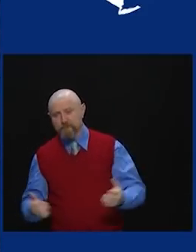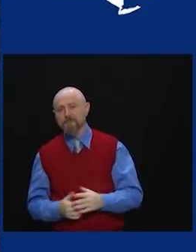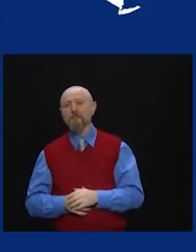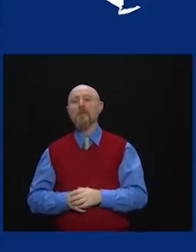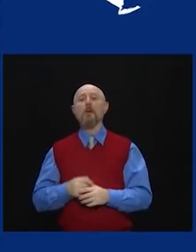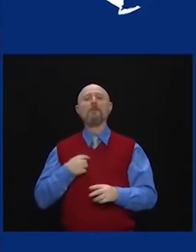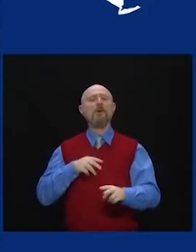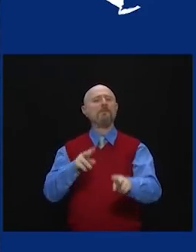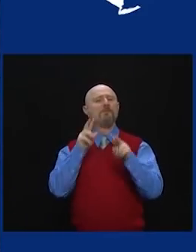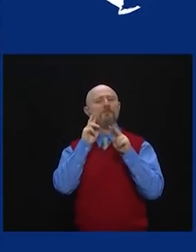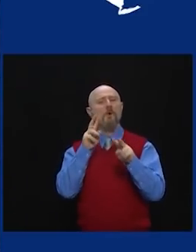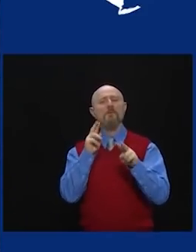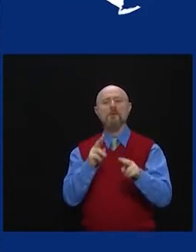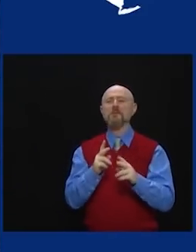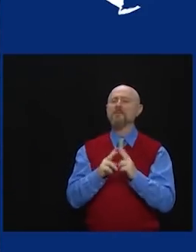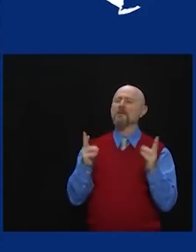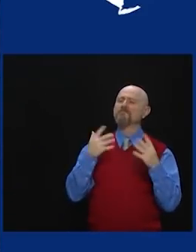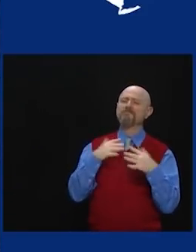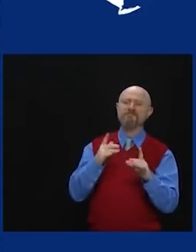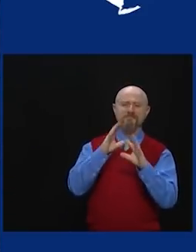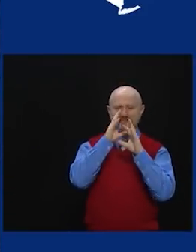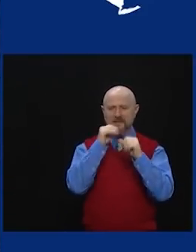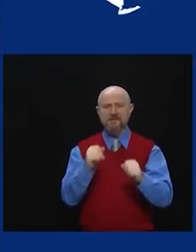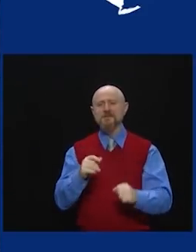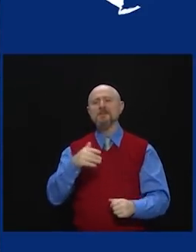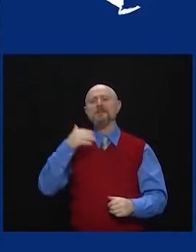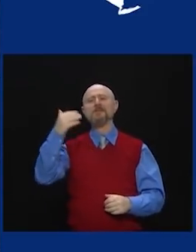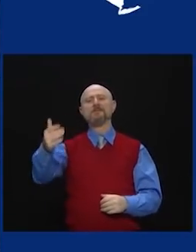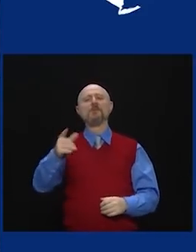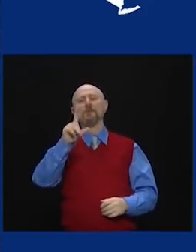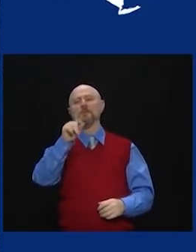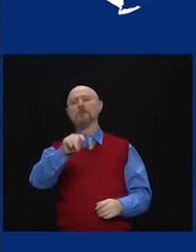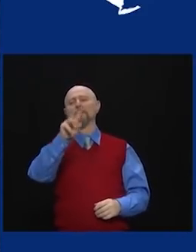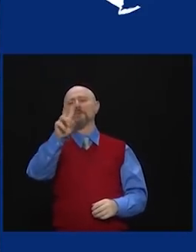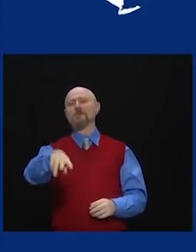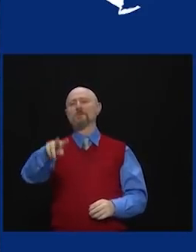very fascinating 2020, and we'll see you at our State of the State just in a few days. So thank you very much.